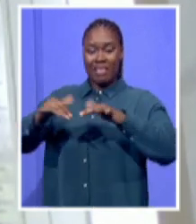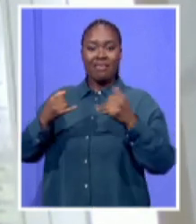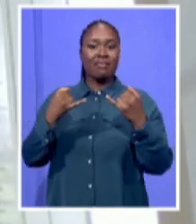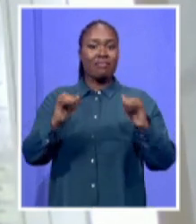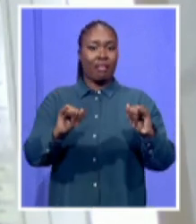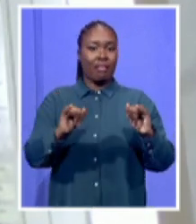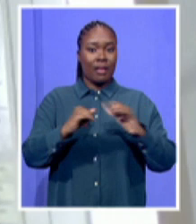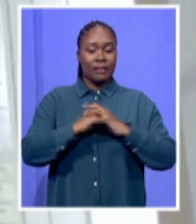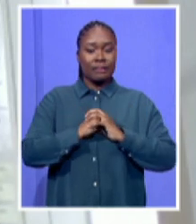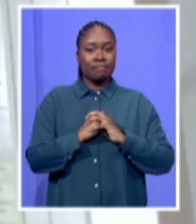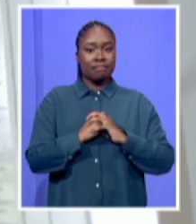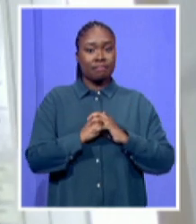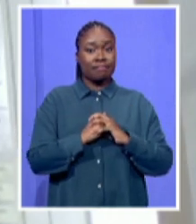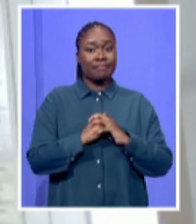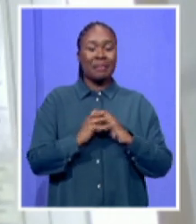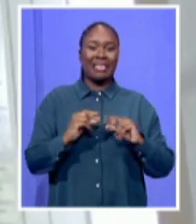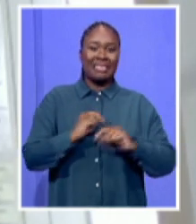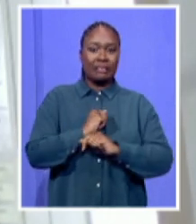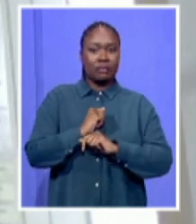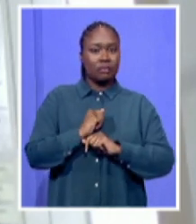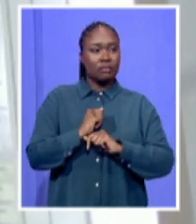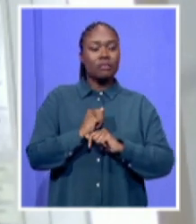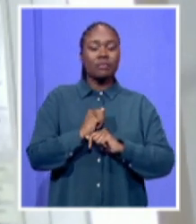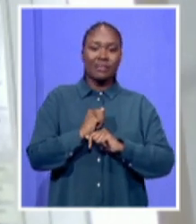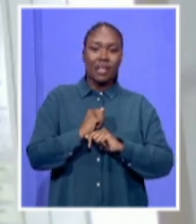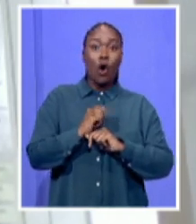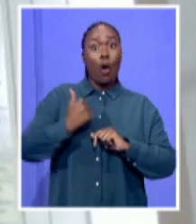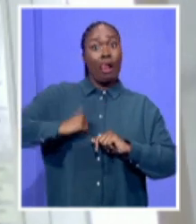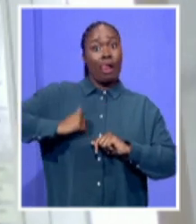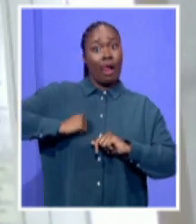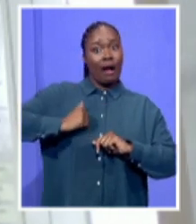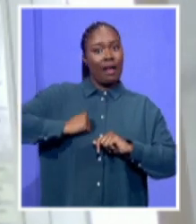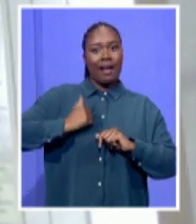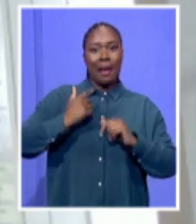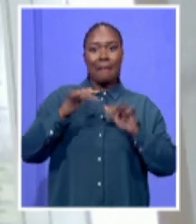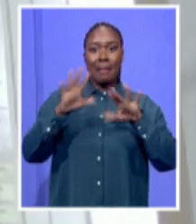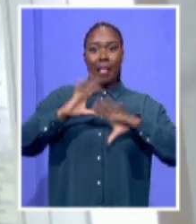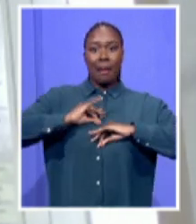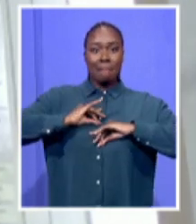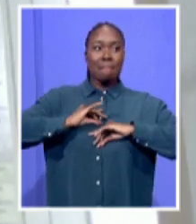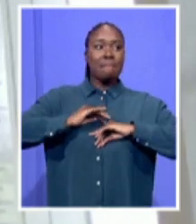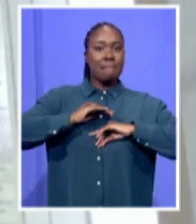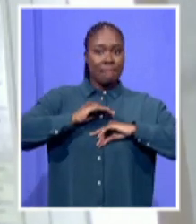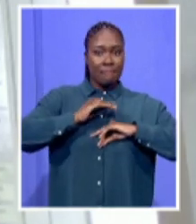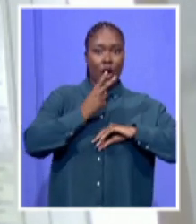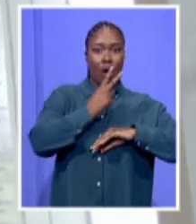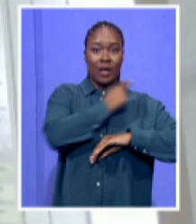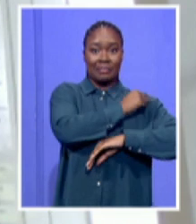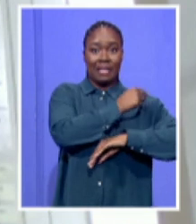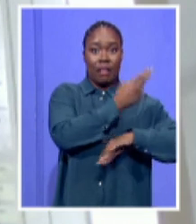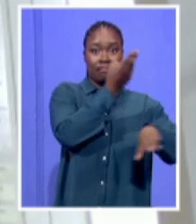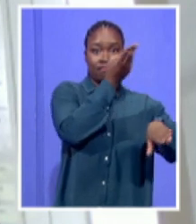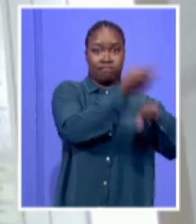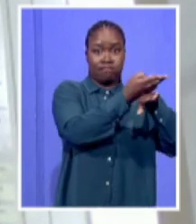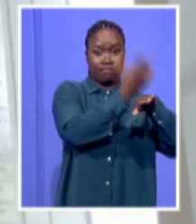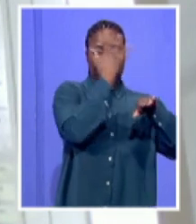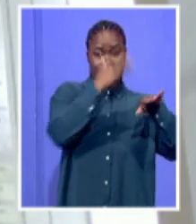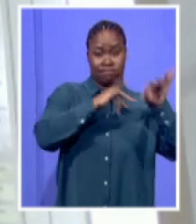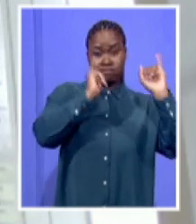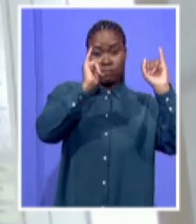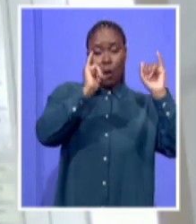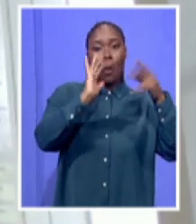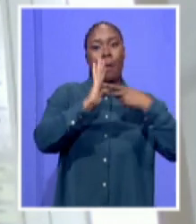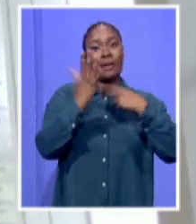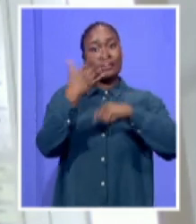not get that number of admissions to hospitals and severe cases, and we've not seen large numbers of deaths,